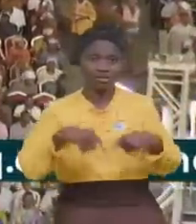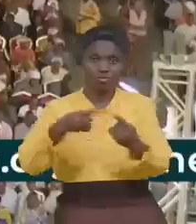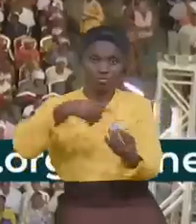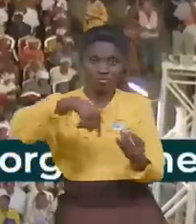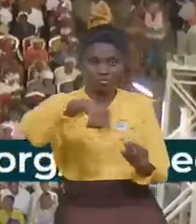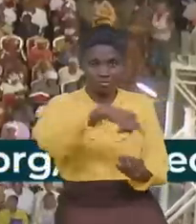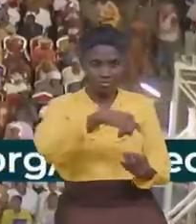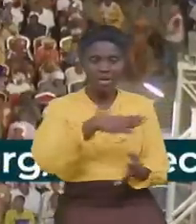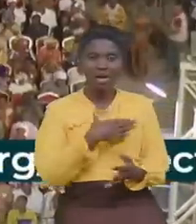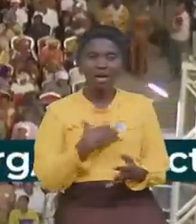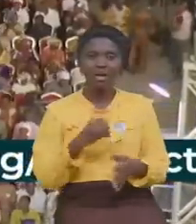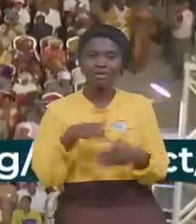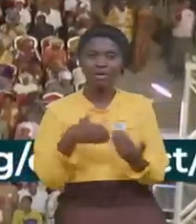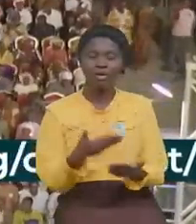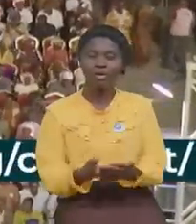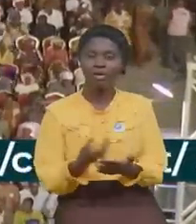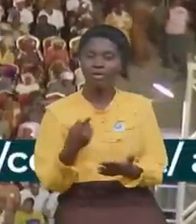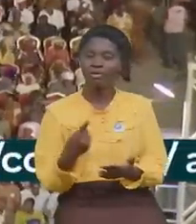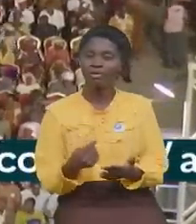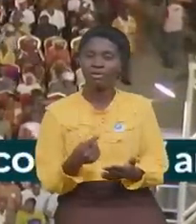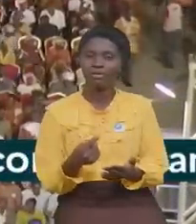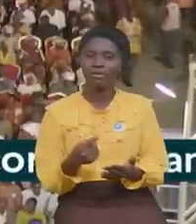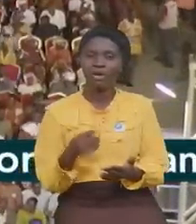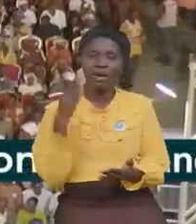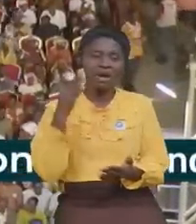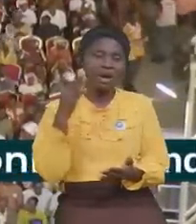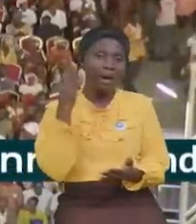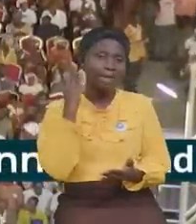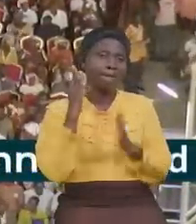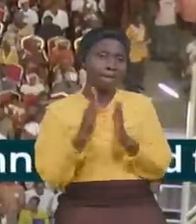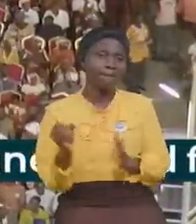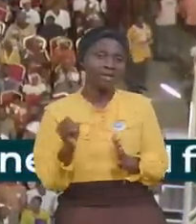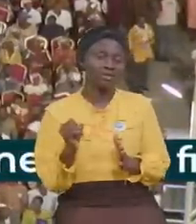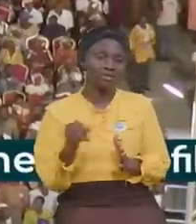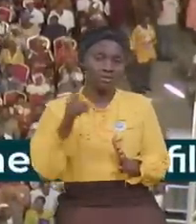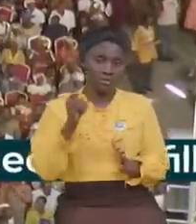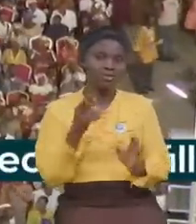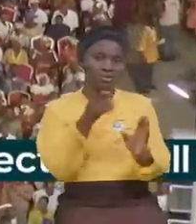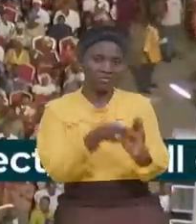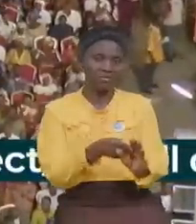And all overseers, divisional pastors, district pastors must be involved.